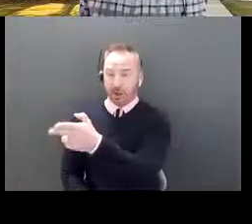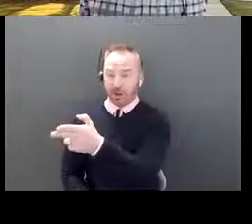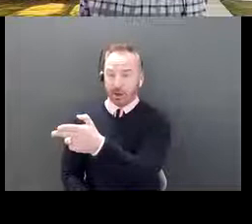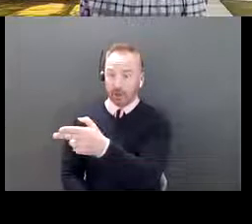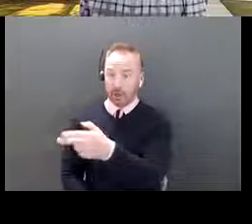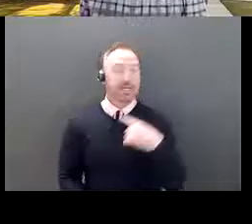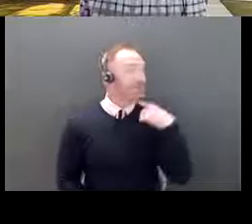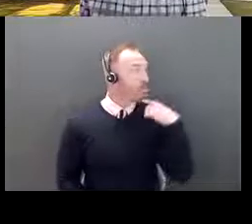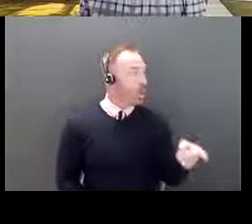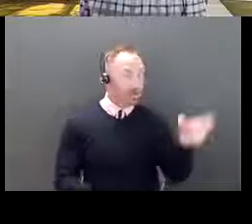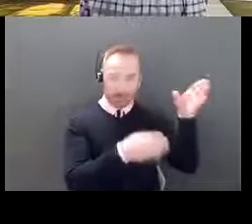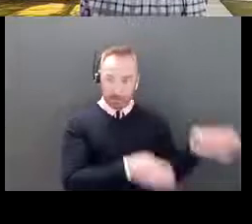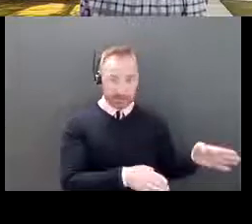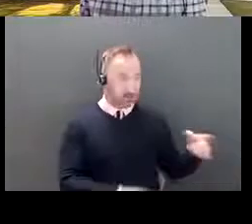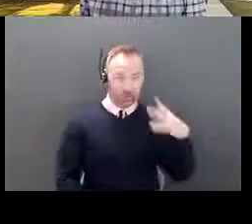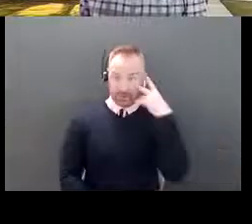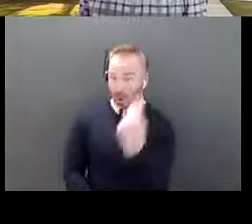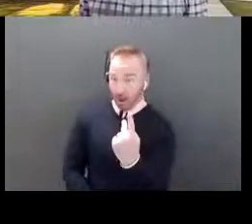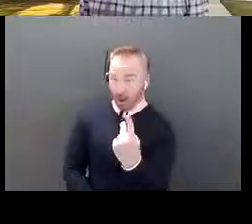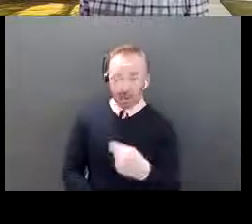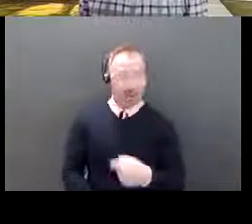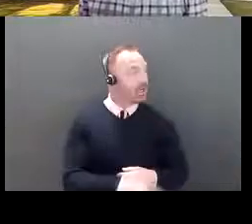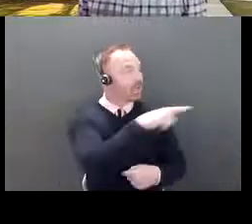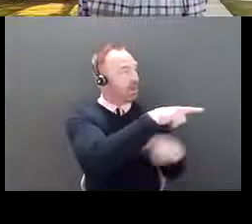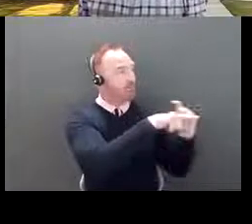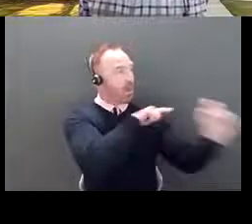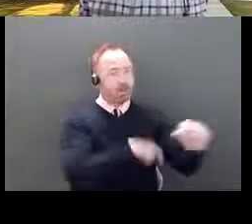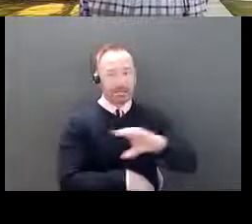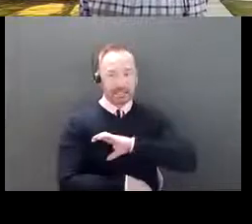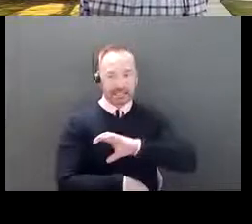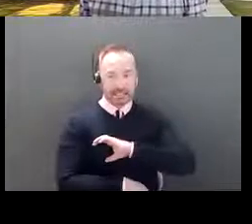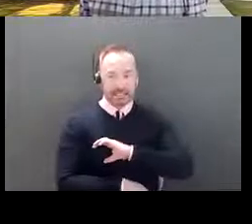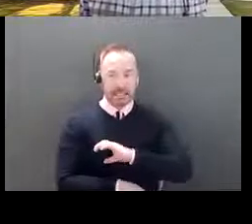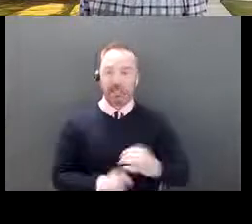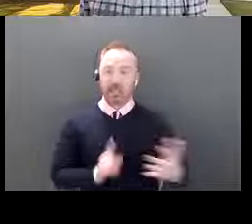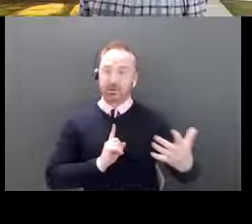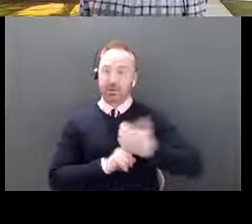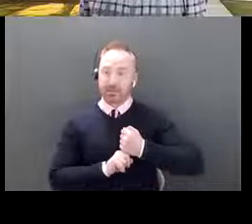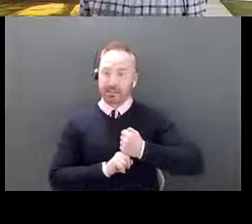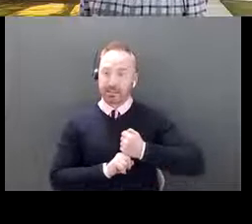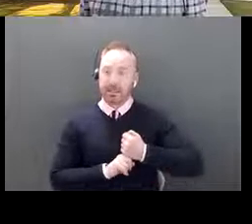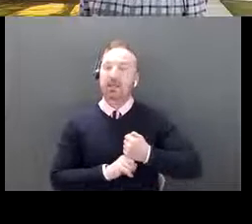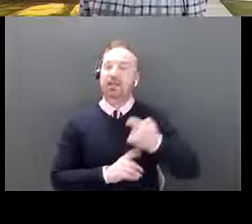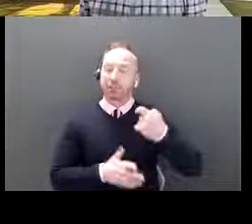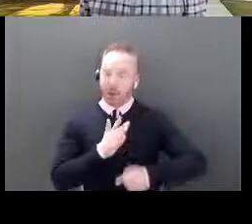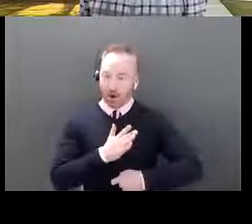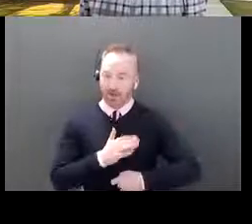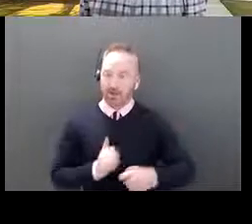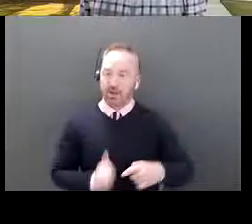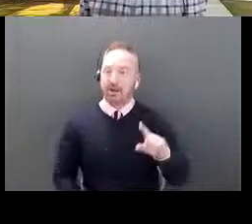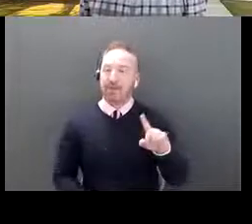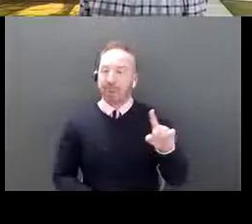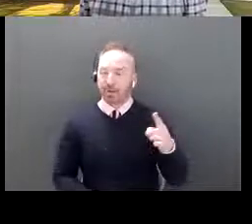call the police, and he was arrested, taken into custody, and he was charged with first-degree homicide. You can